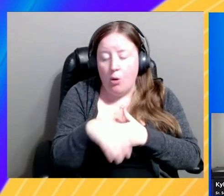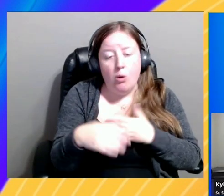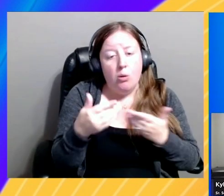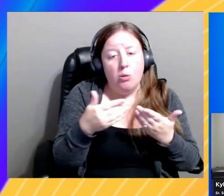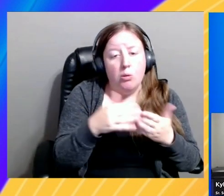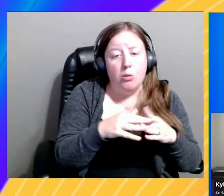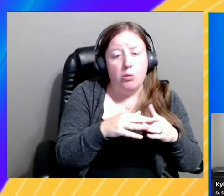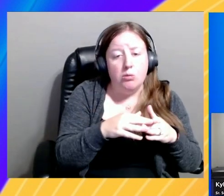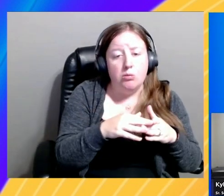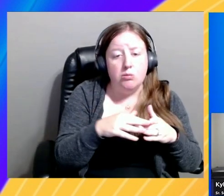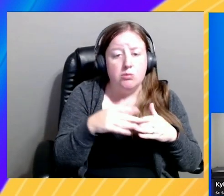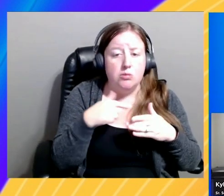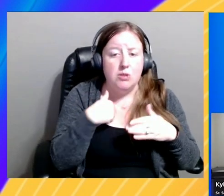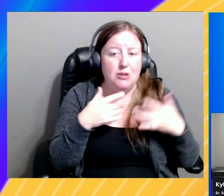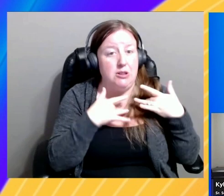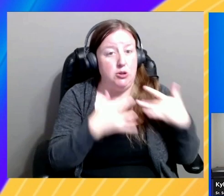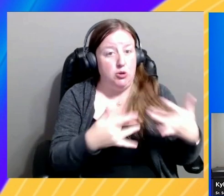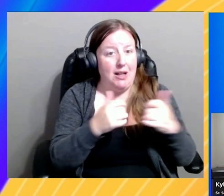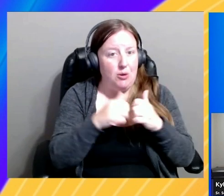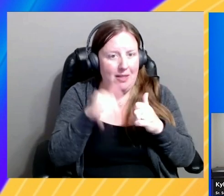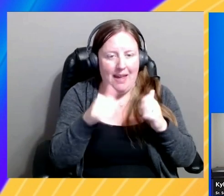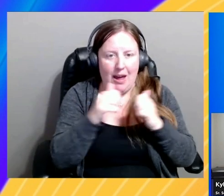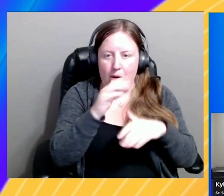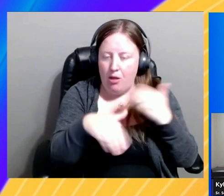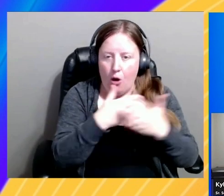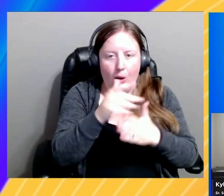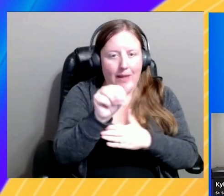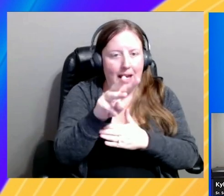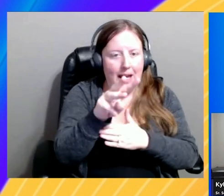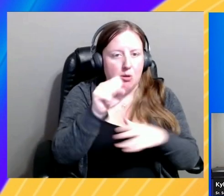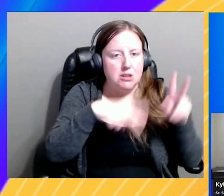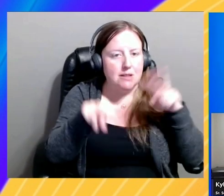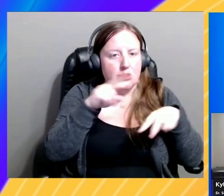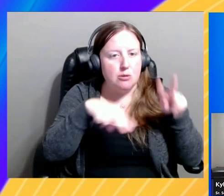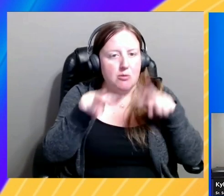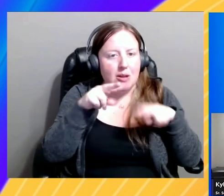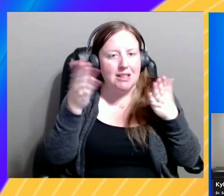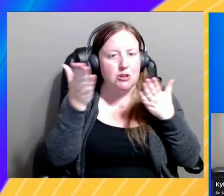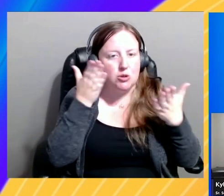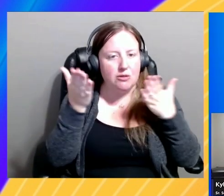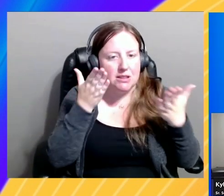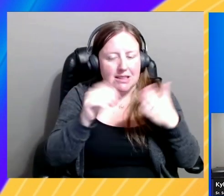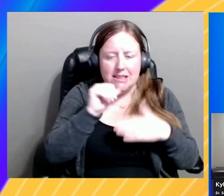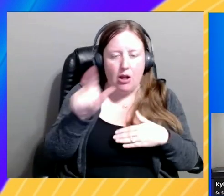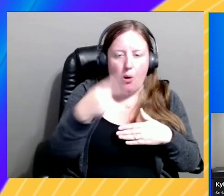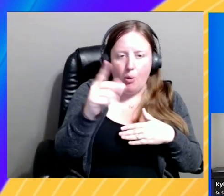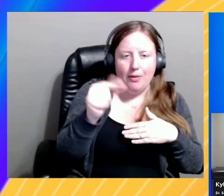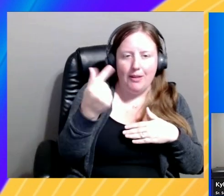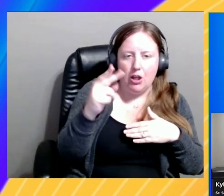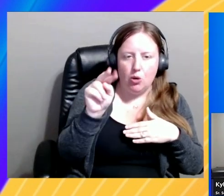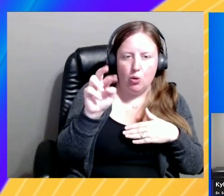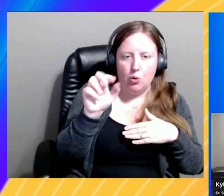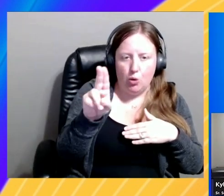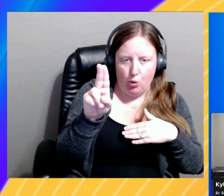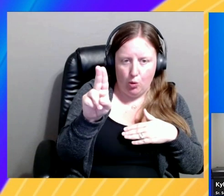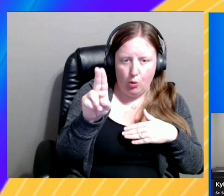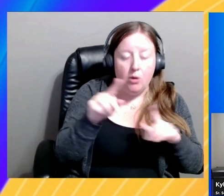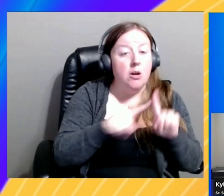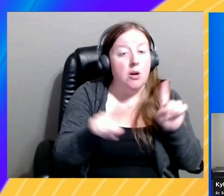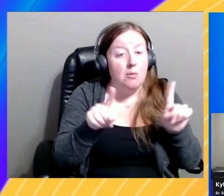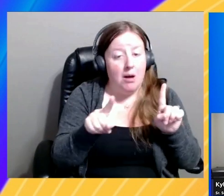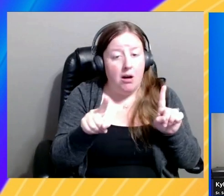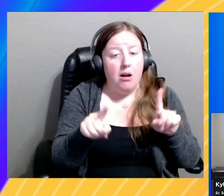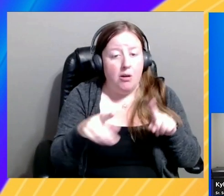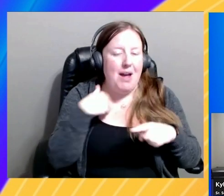doing that with all of the AWS observability services, not just DevOps Guru, but this definitely does have that functionality